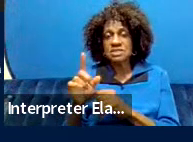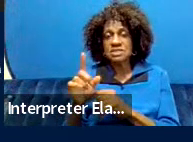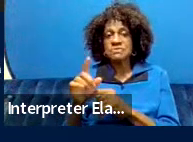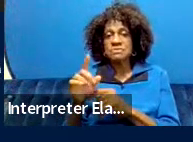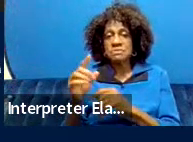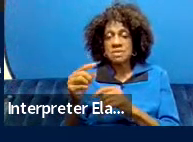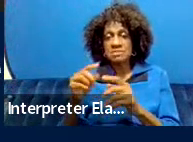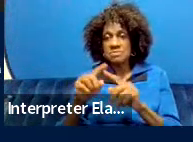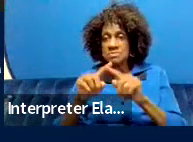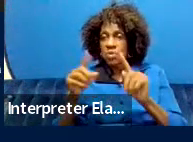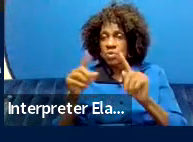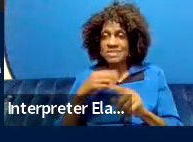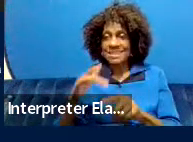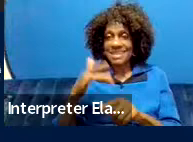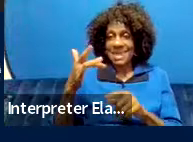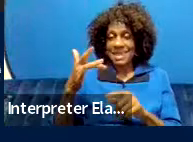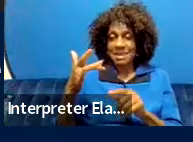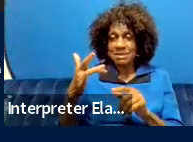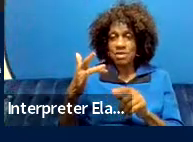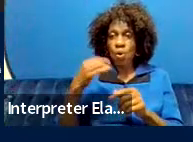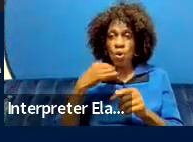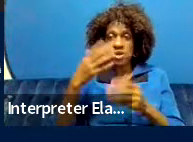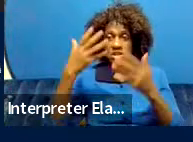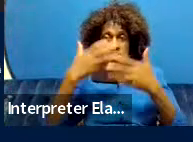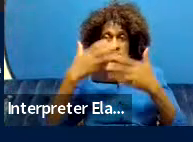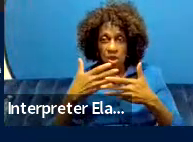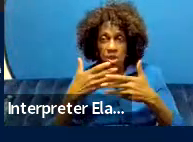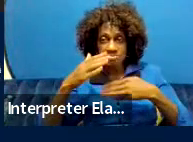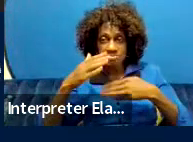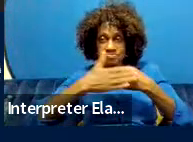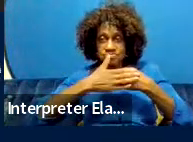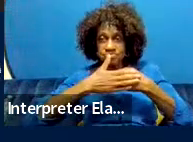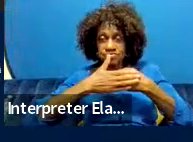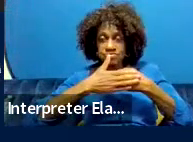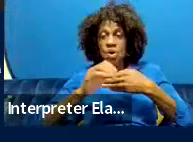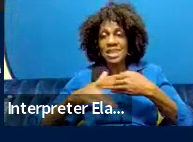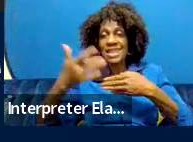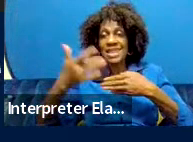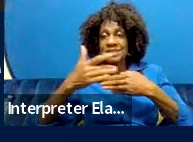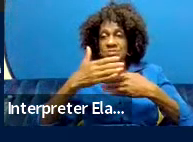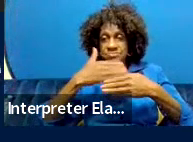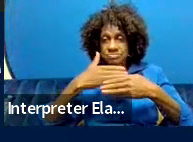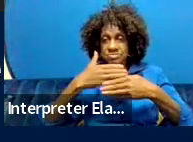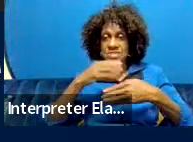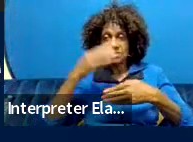with either a light pictogram on a dark field or a dark pictogram on a light field.